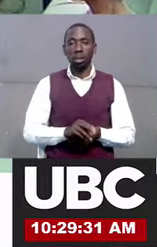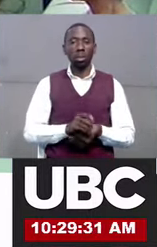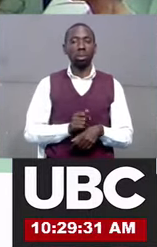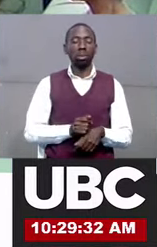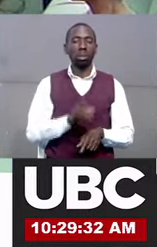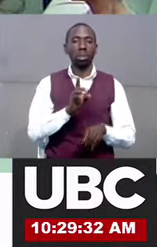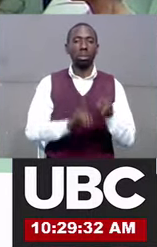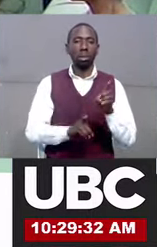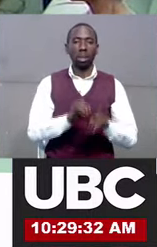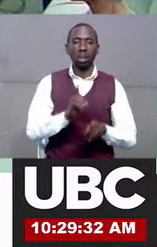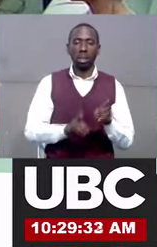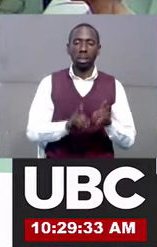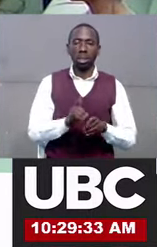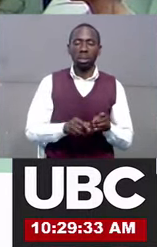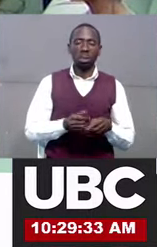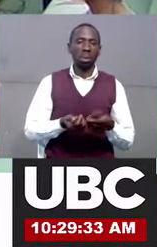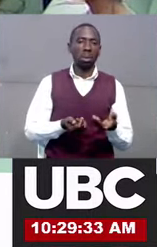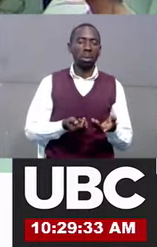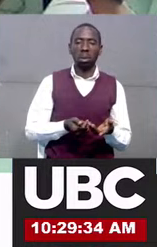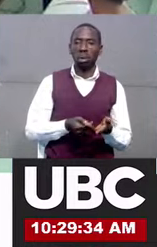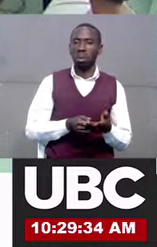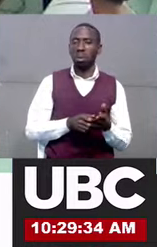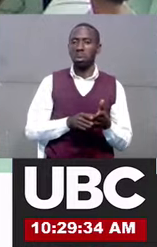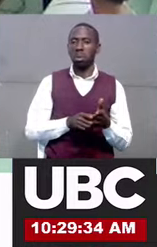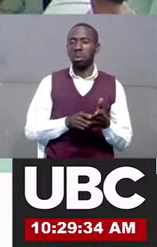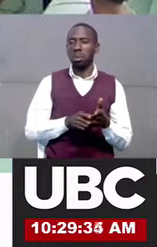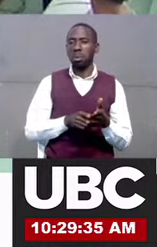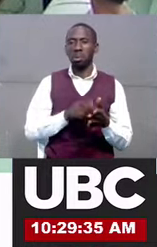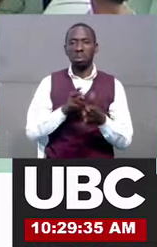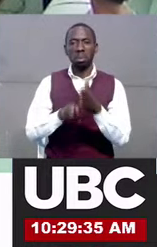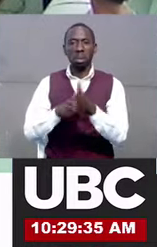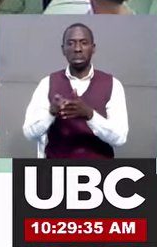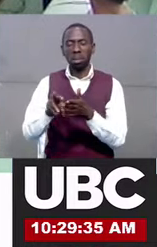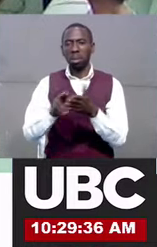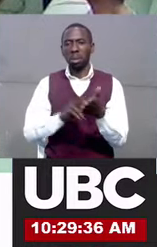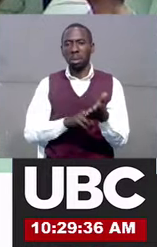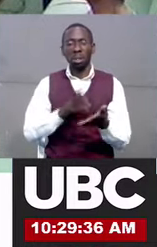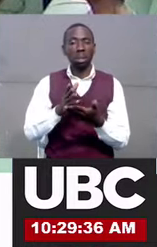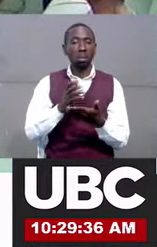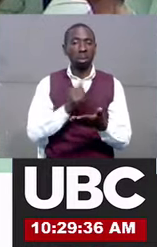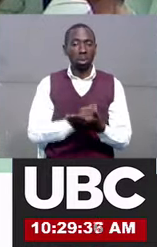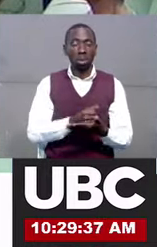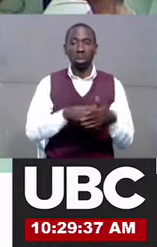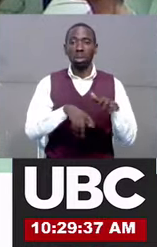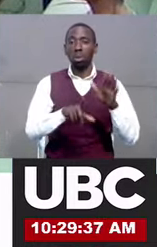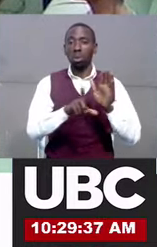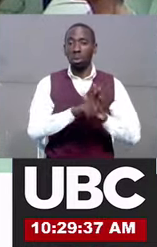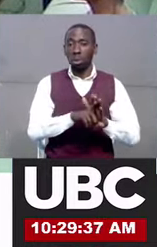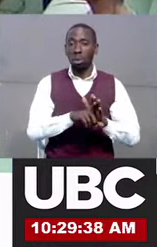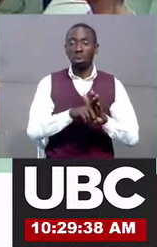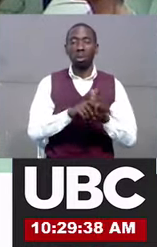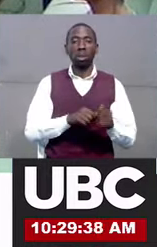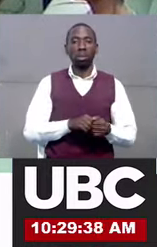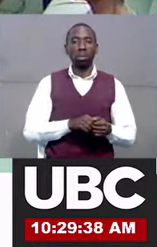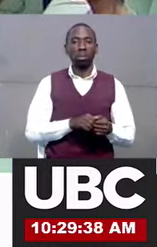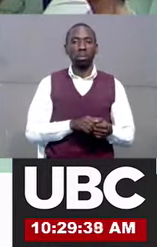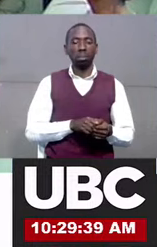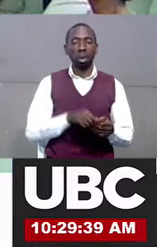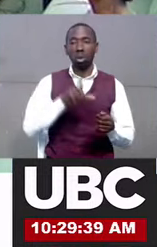on media reports. Because the law was raising